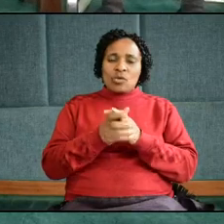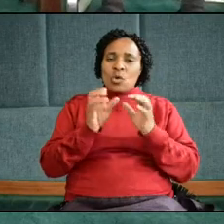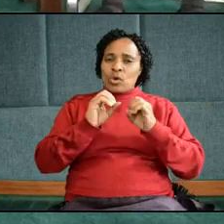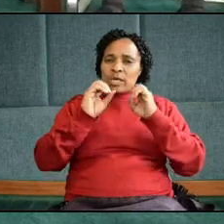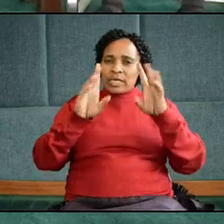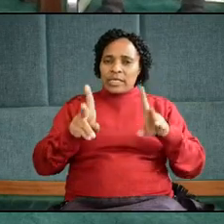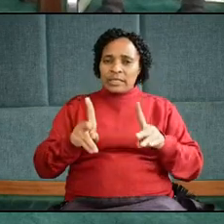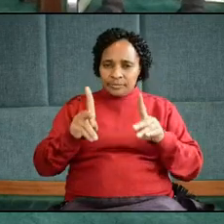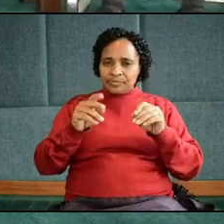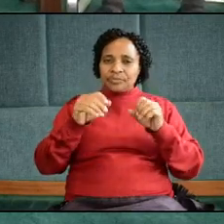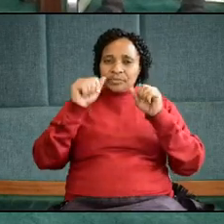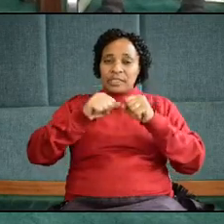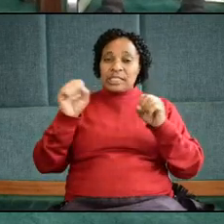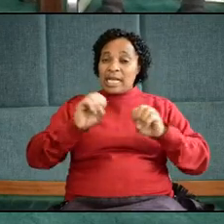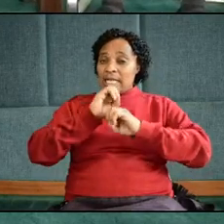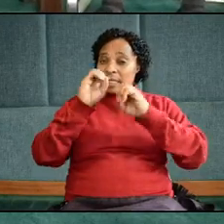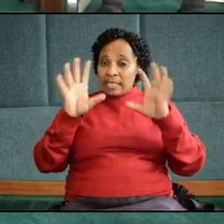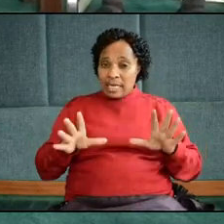Okay, the flashlight